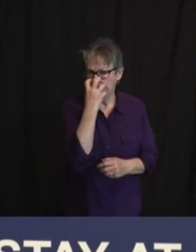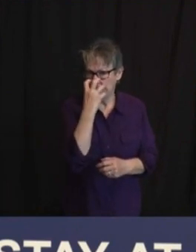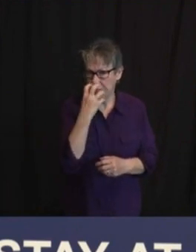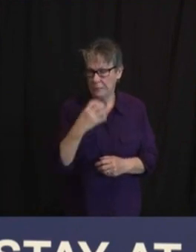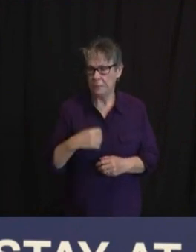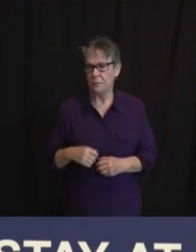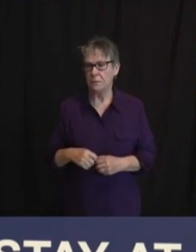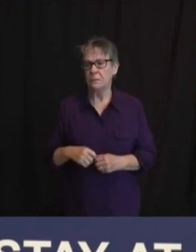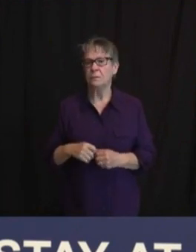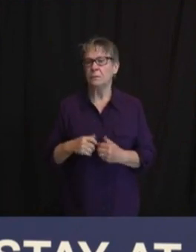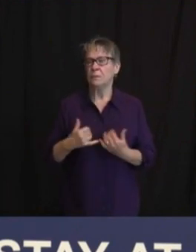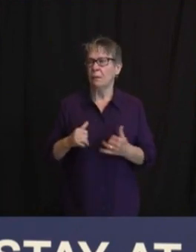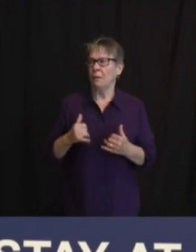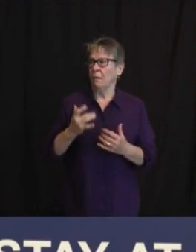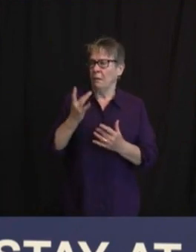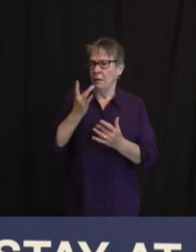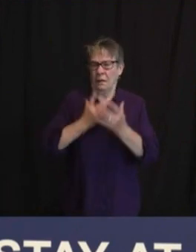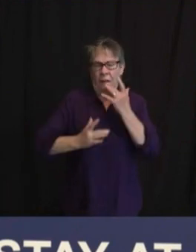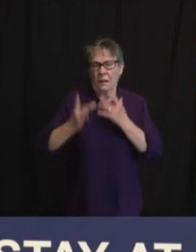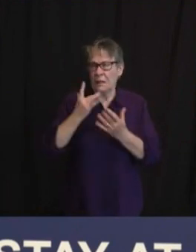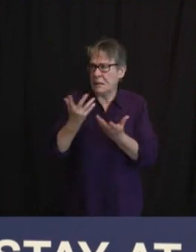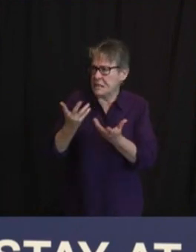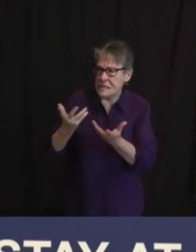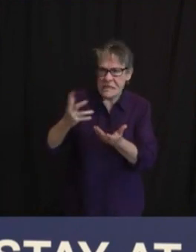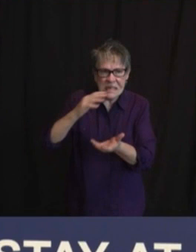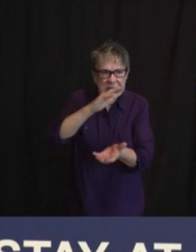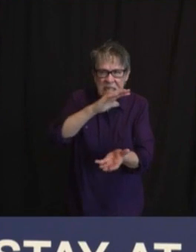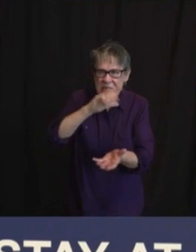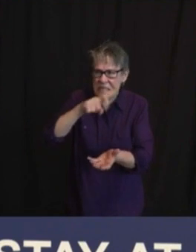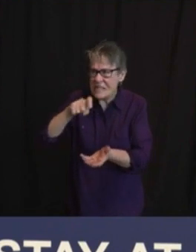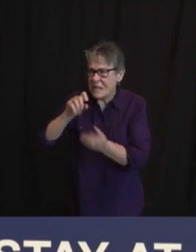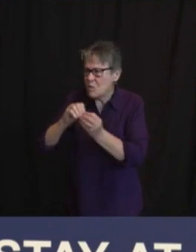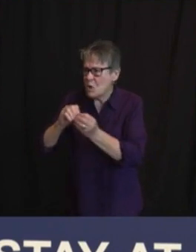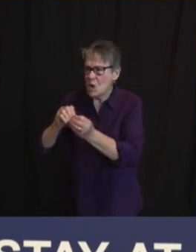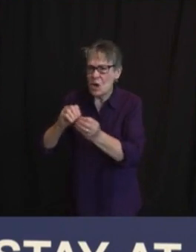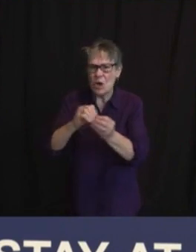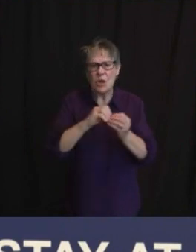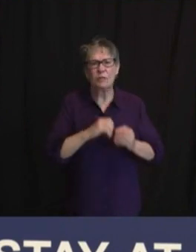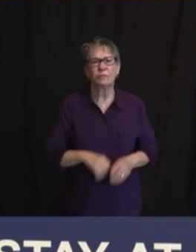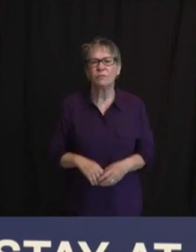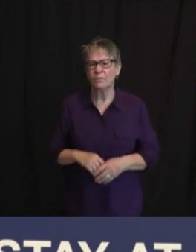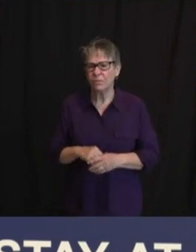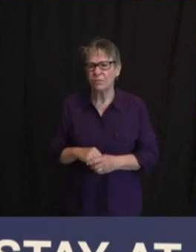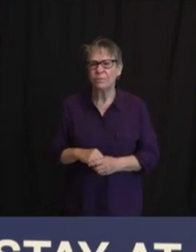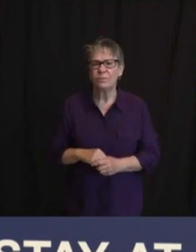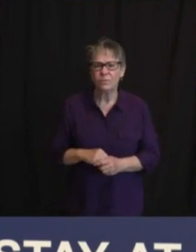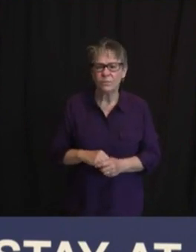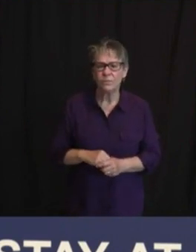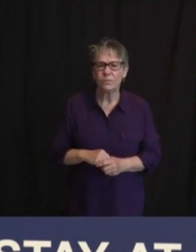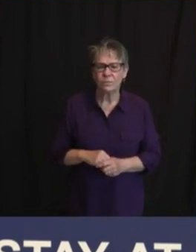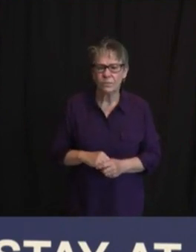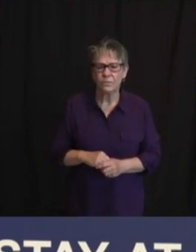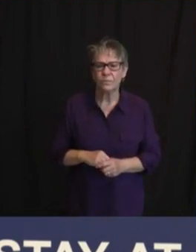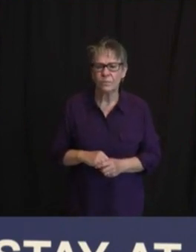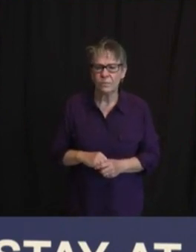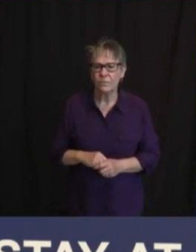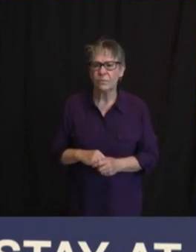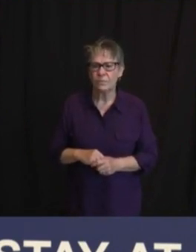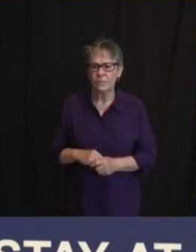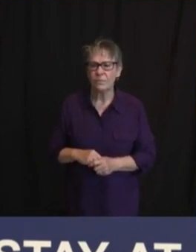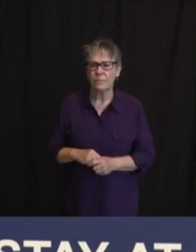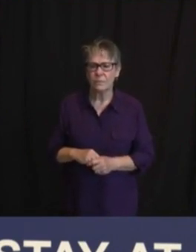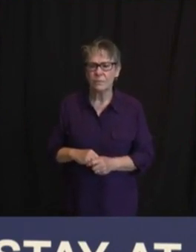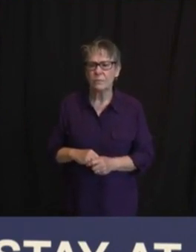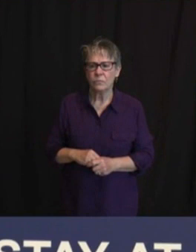reporting 5,221 hospitalizations, of which 1,549 are in critical care